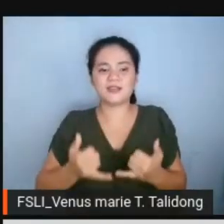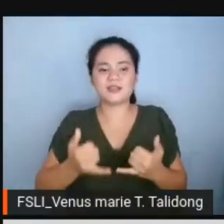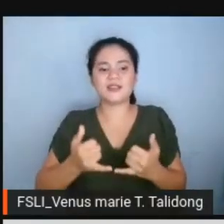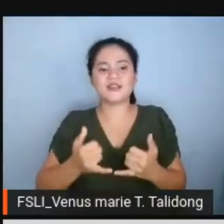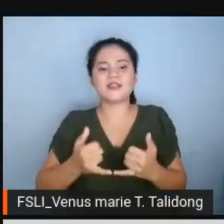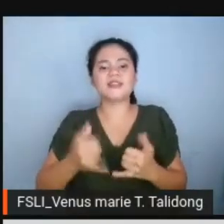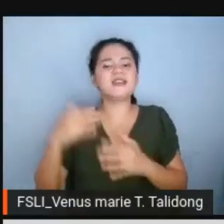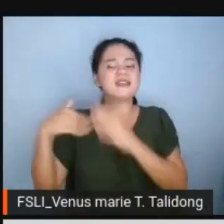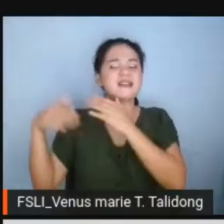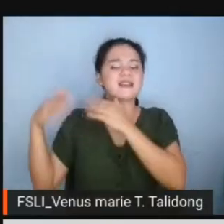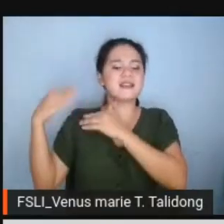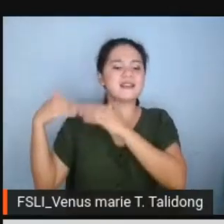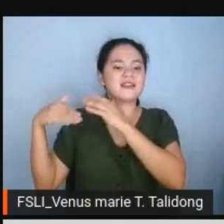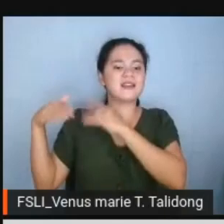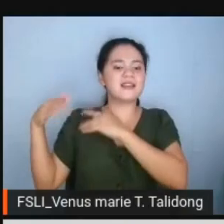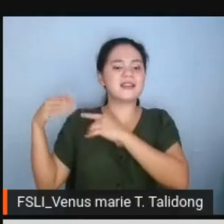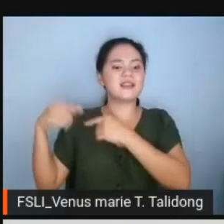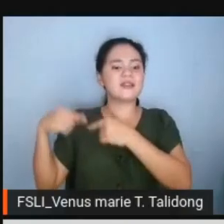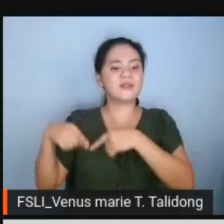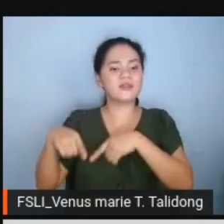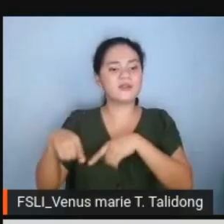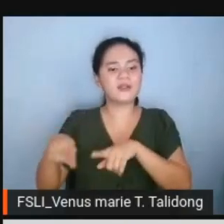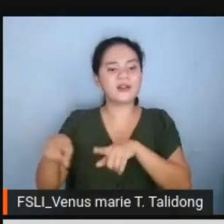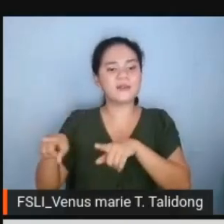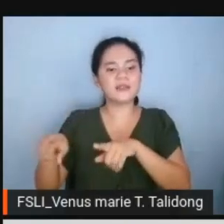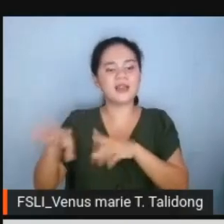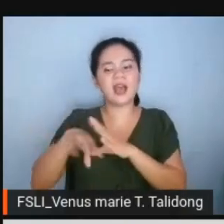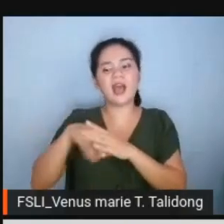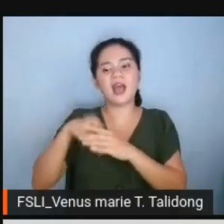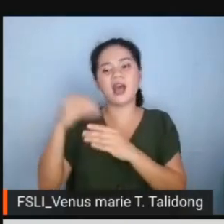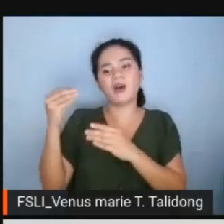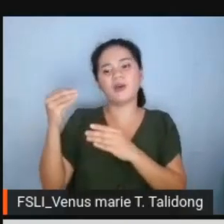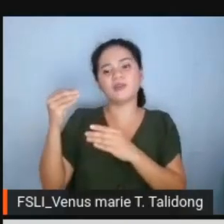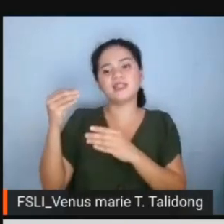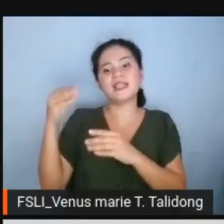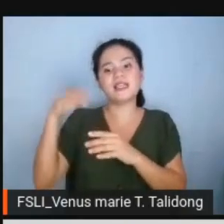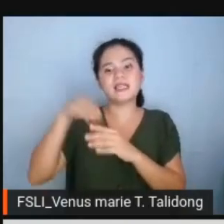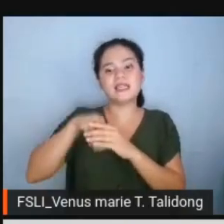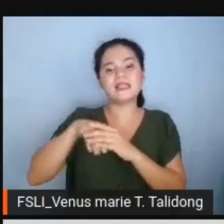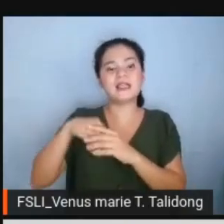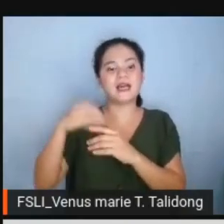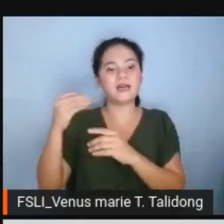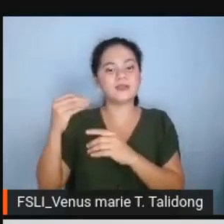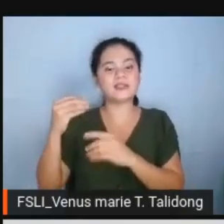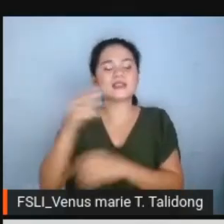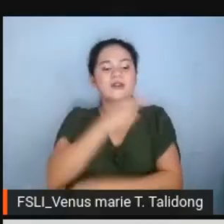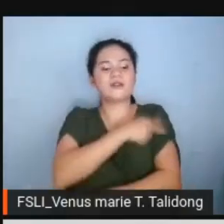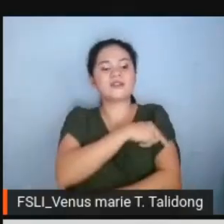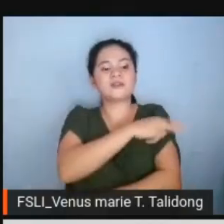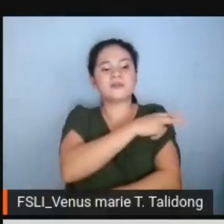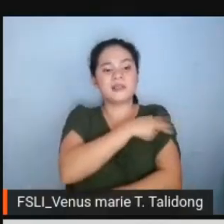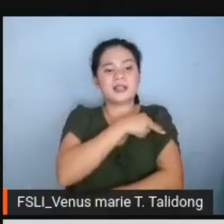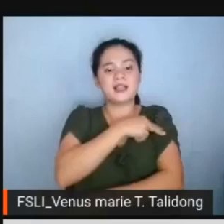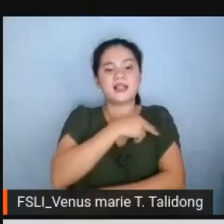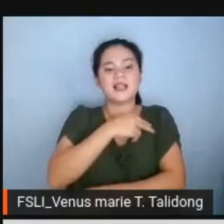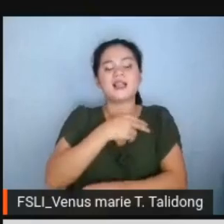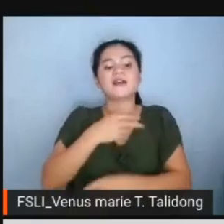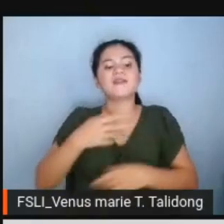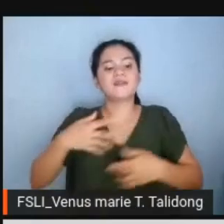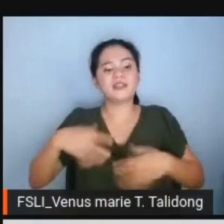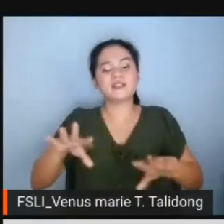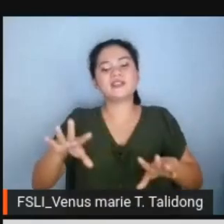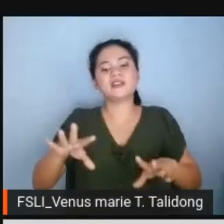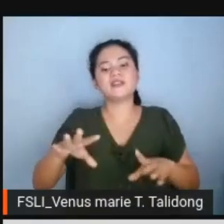we go in and out of the hospital, from the hospital. And then after 6 months,